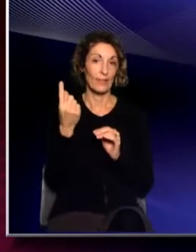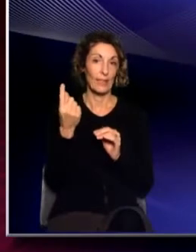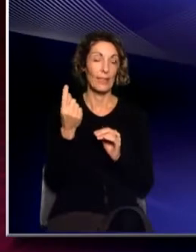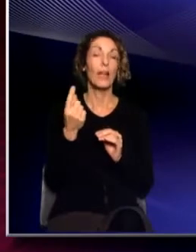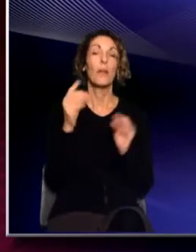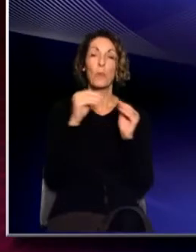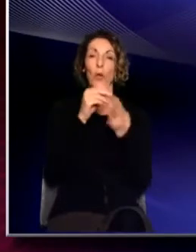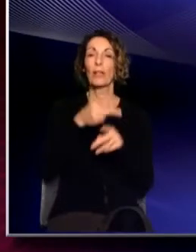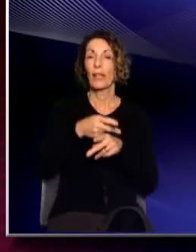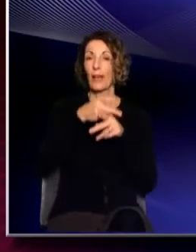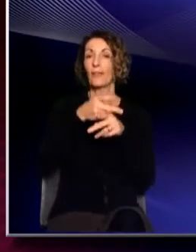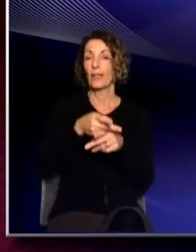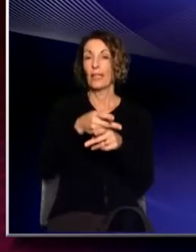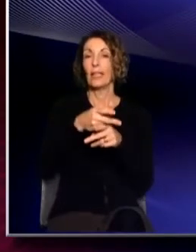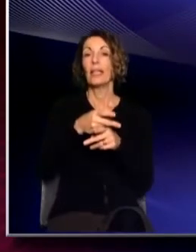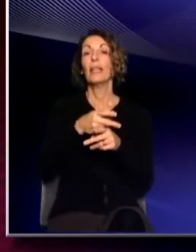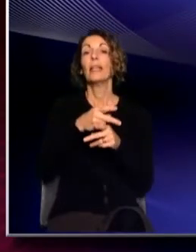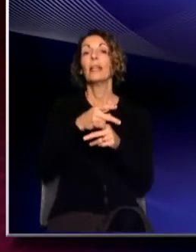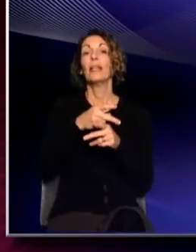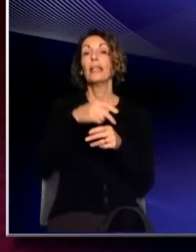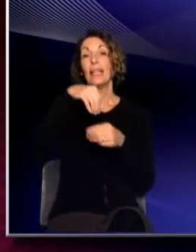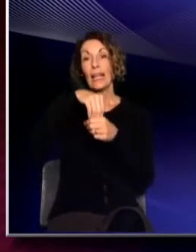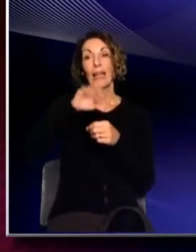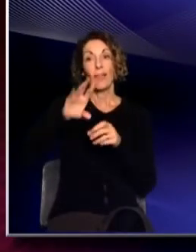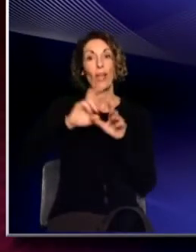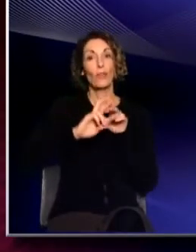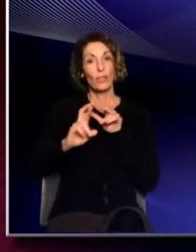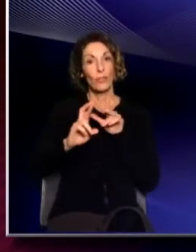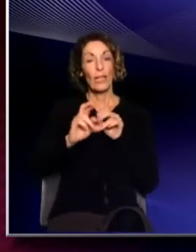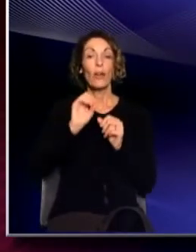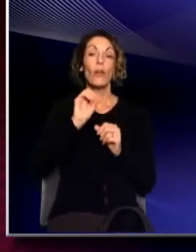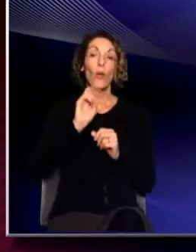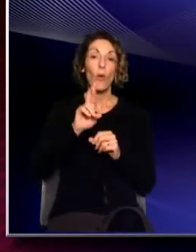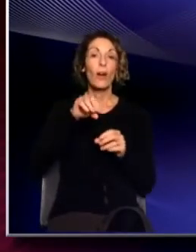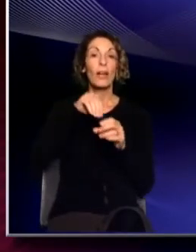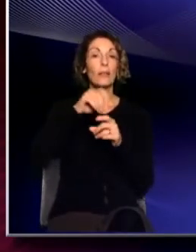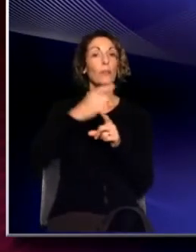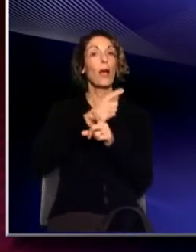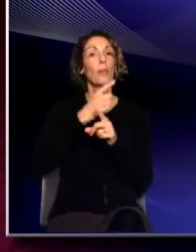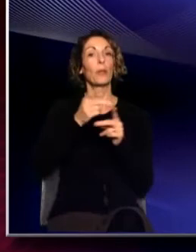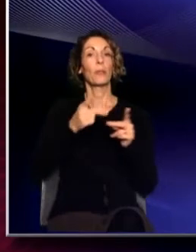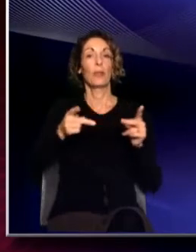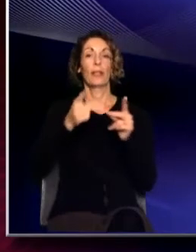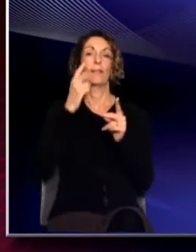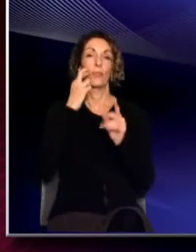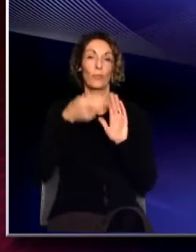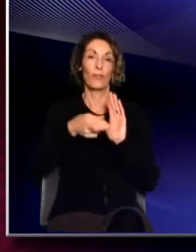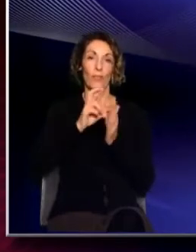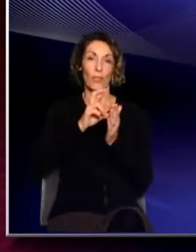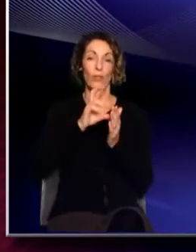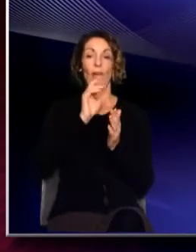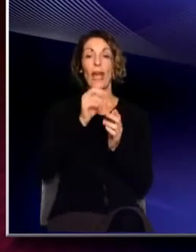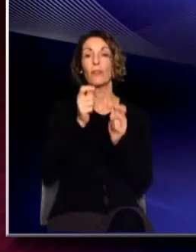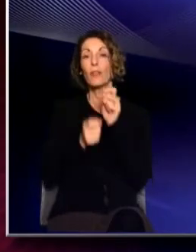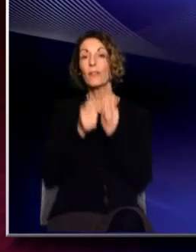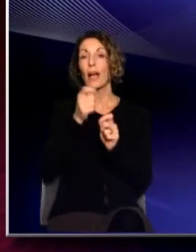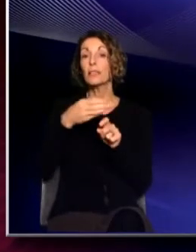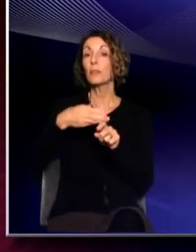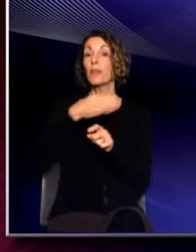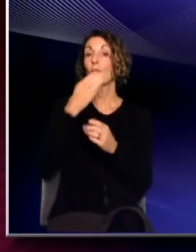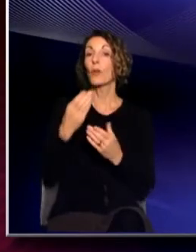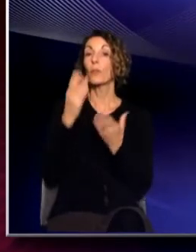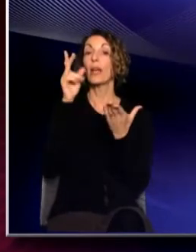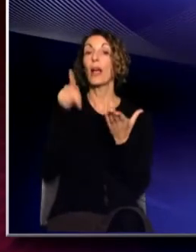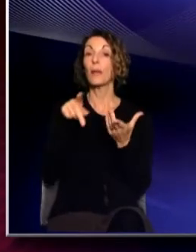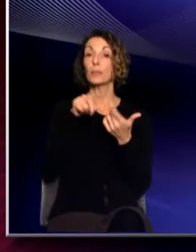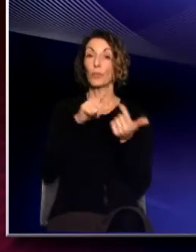more carefully at the retreat or at the proper place for reviewing, and revising before bringing this up